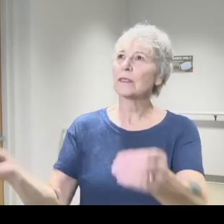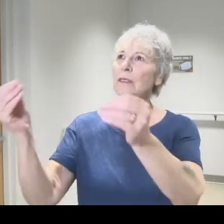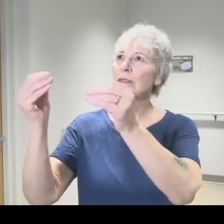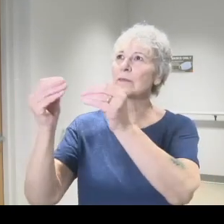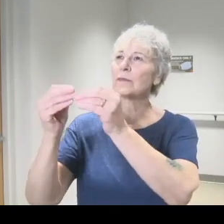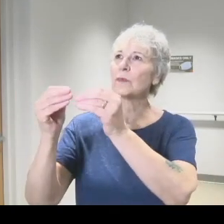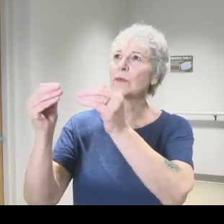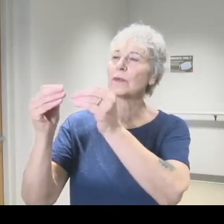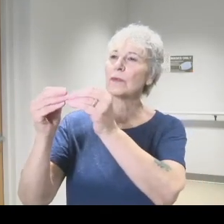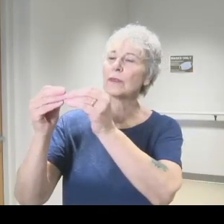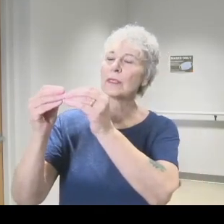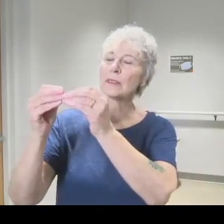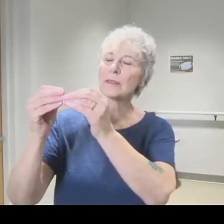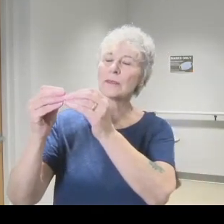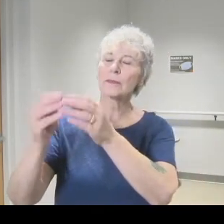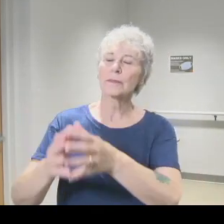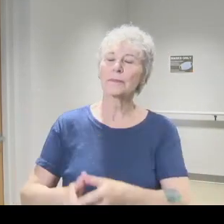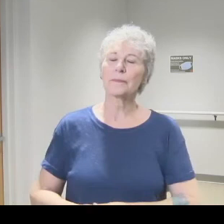trust him